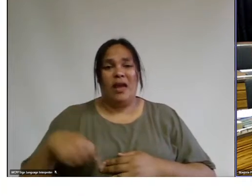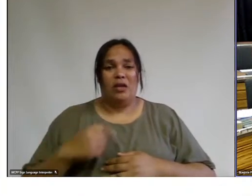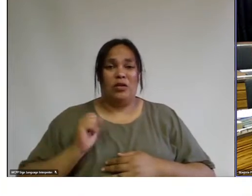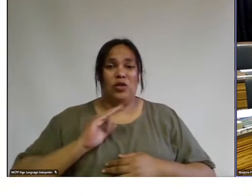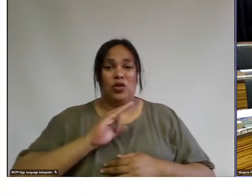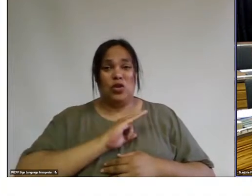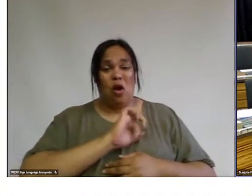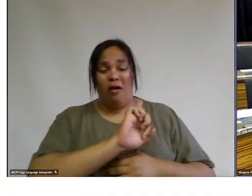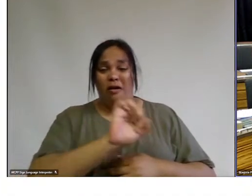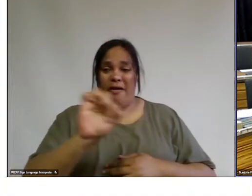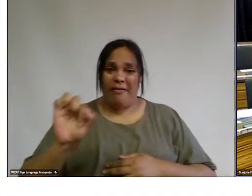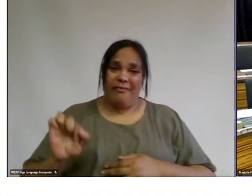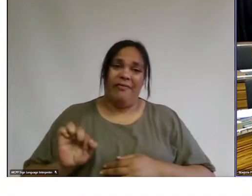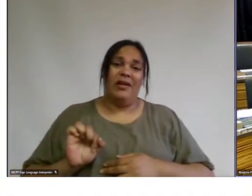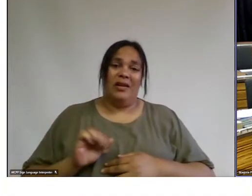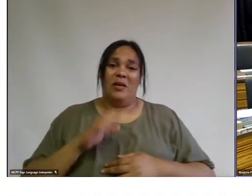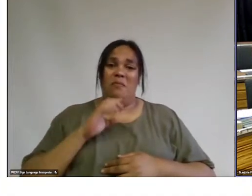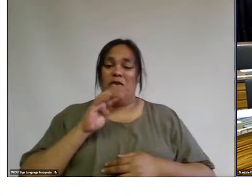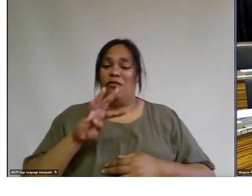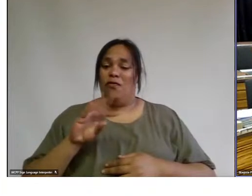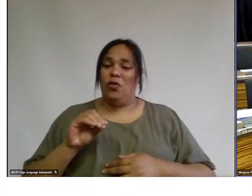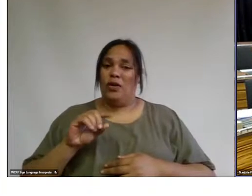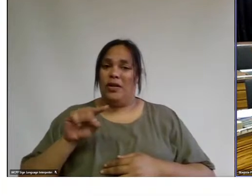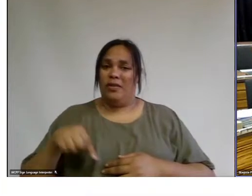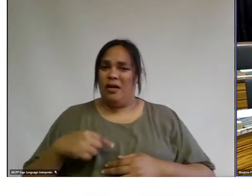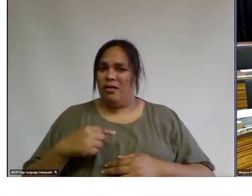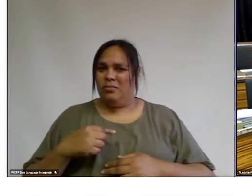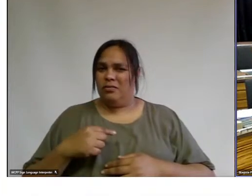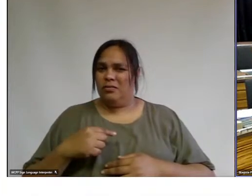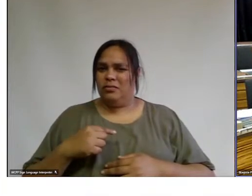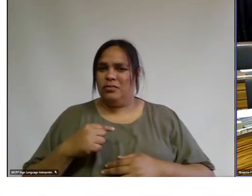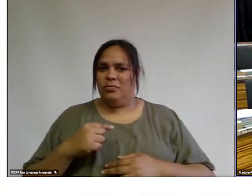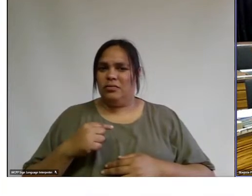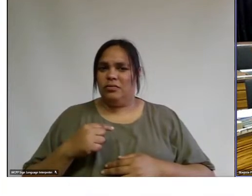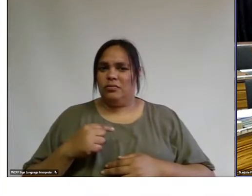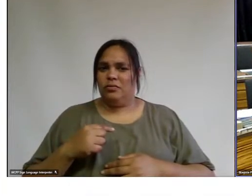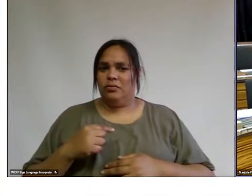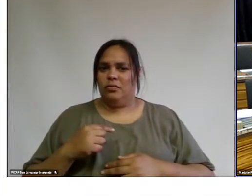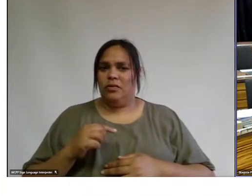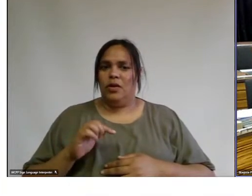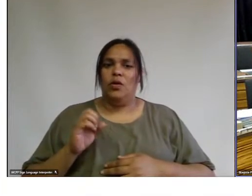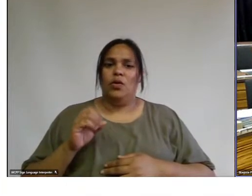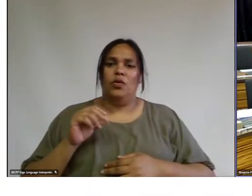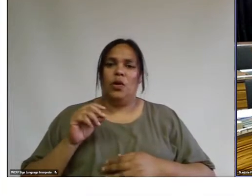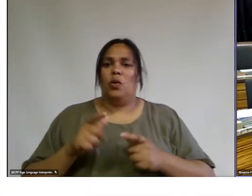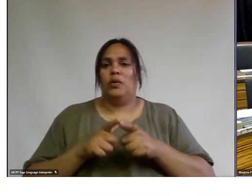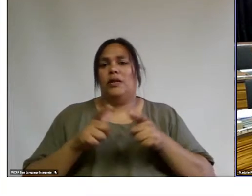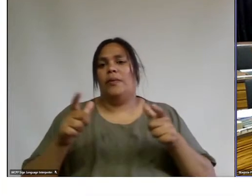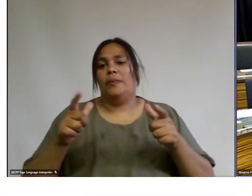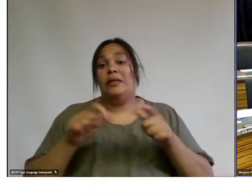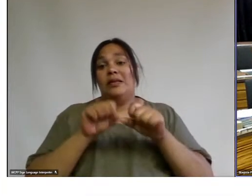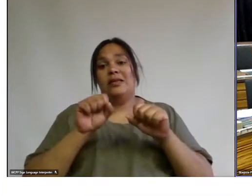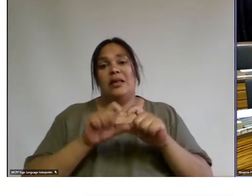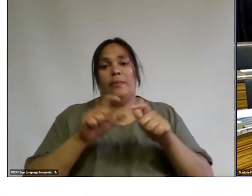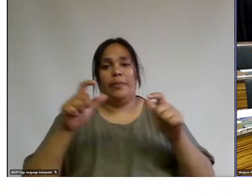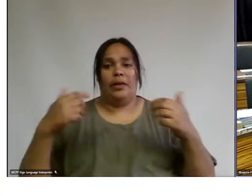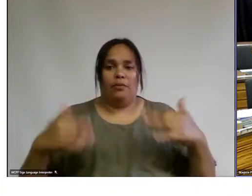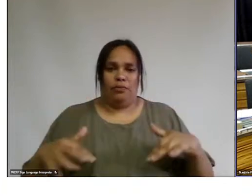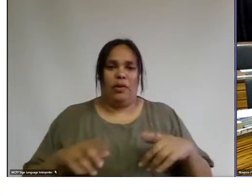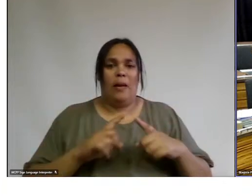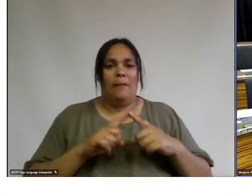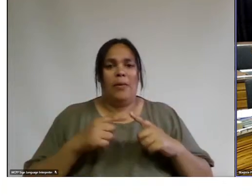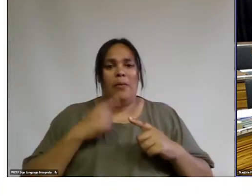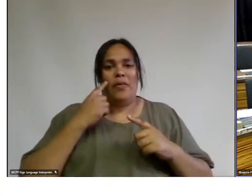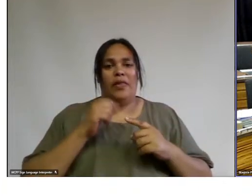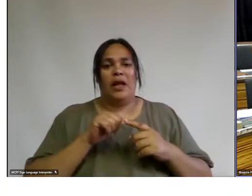of which 40,000 are actually based at schools. It's quite a large system. And I think the other